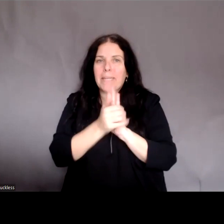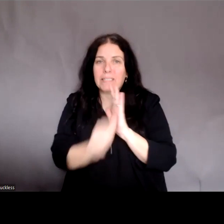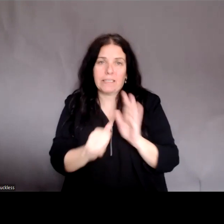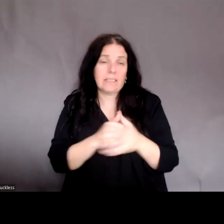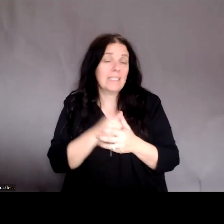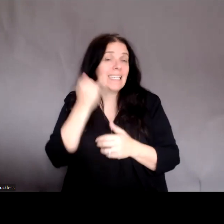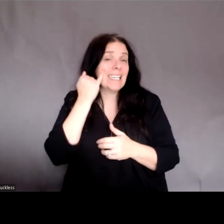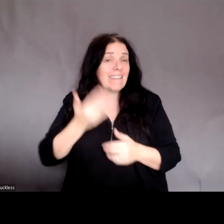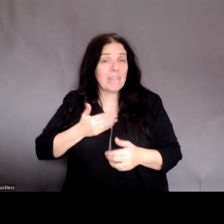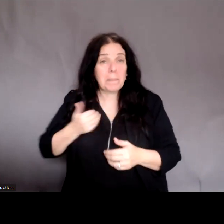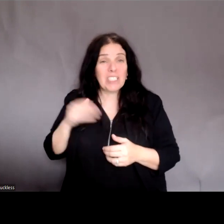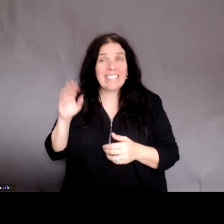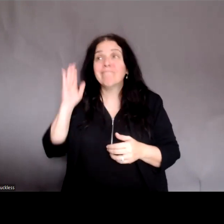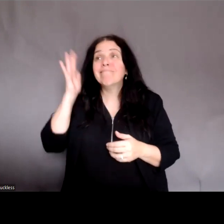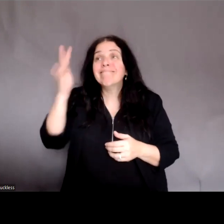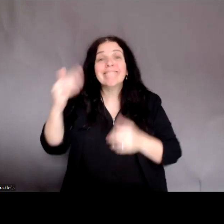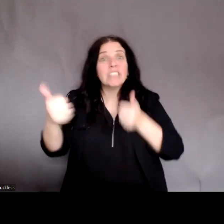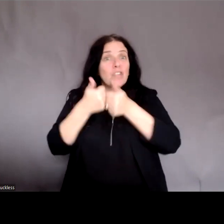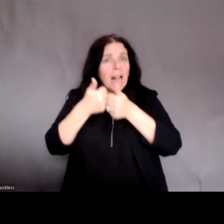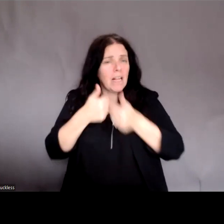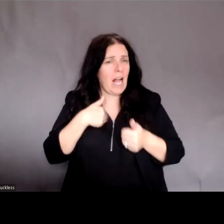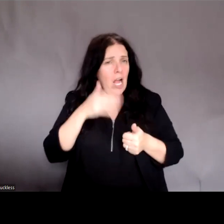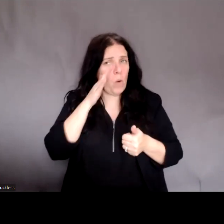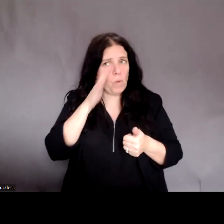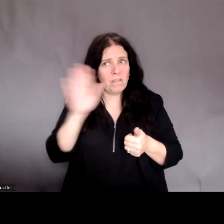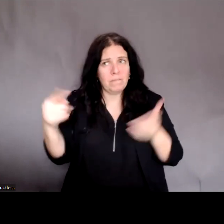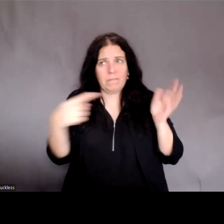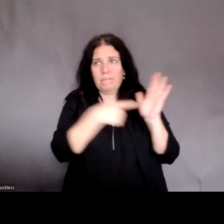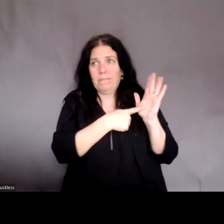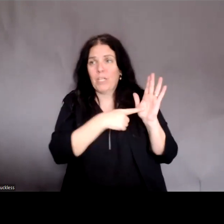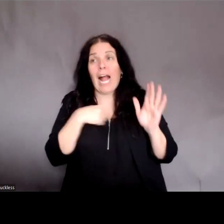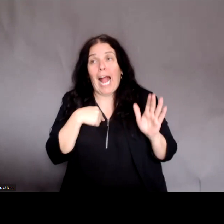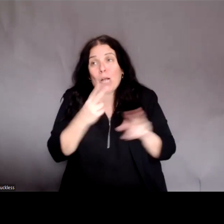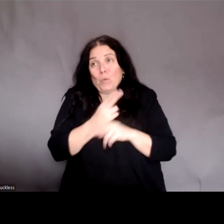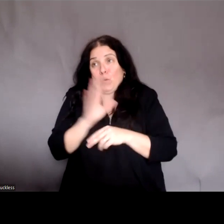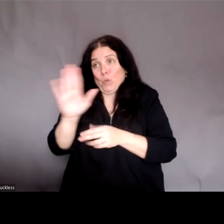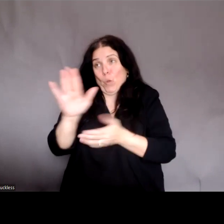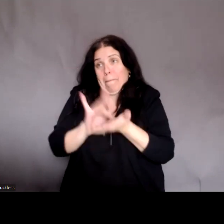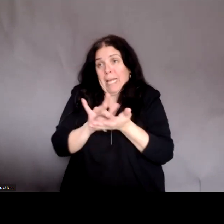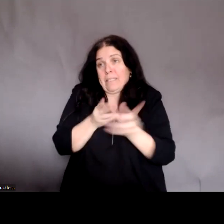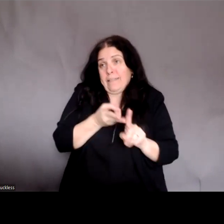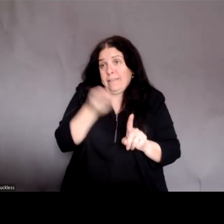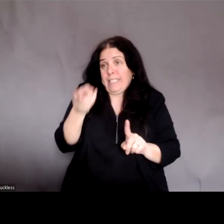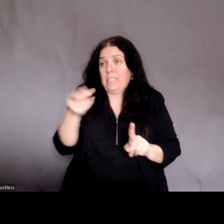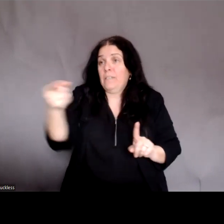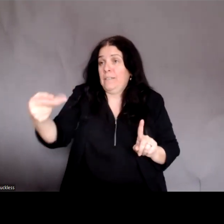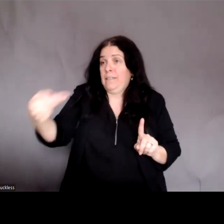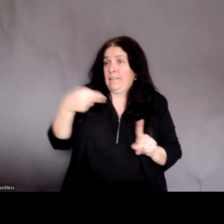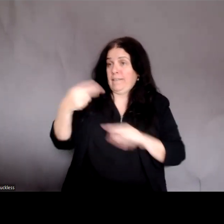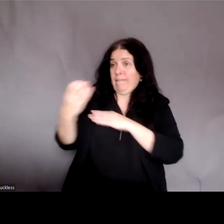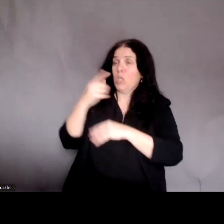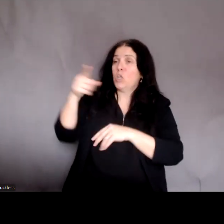ever questions me, I go back to them and feed them their own medicine and say, when you look at your training programs,